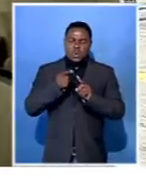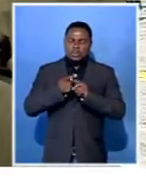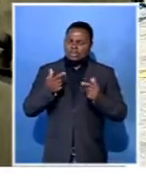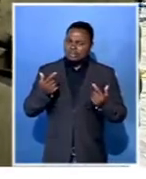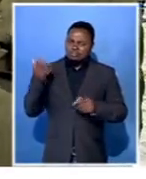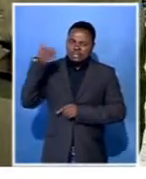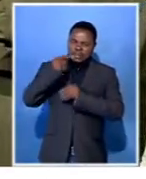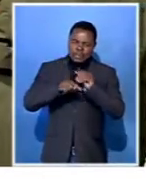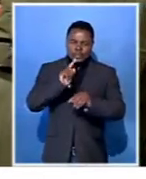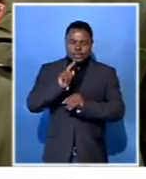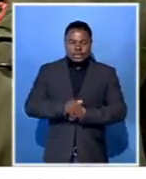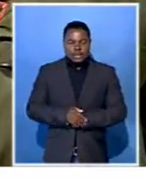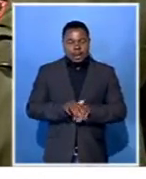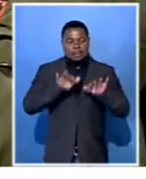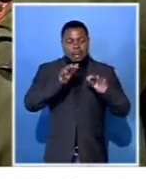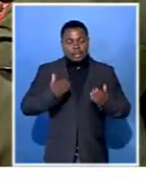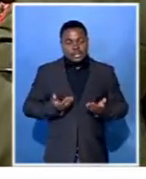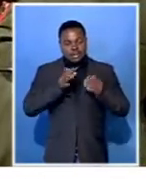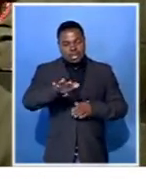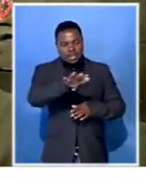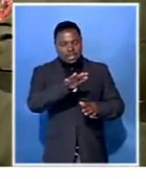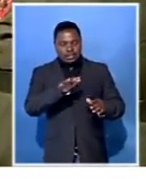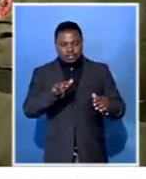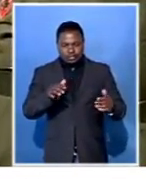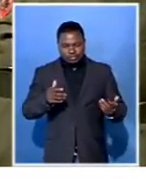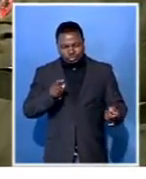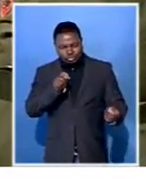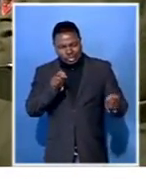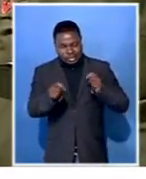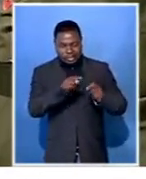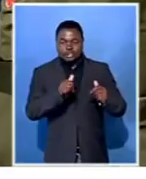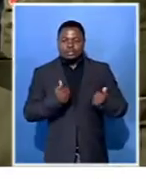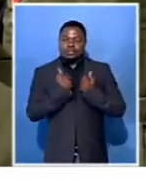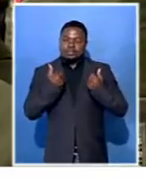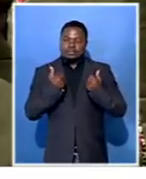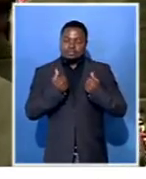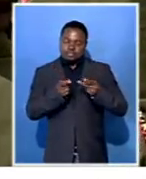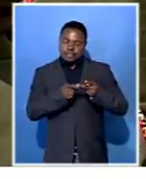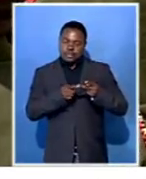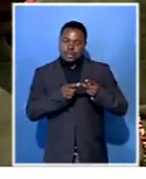of transforming the public service space and making sure that public service